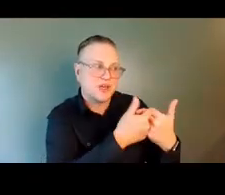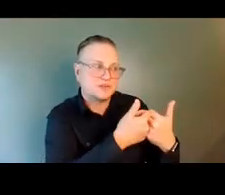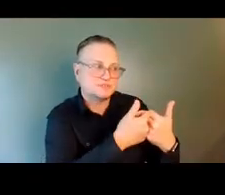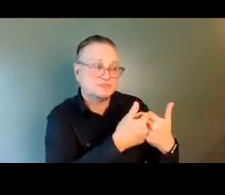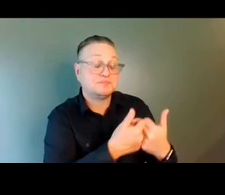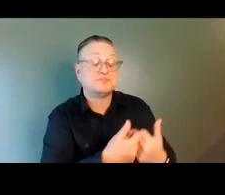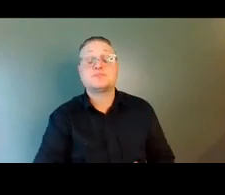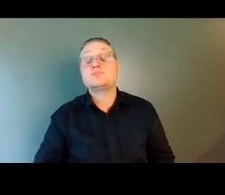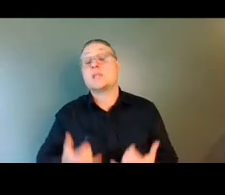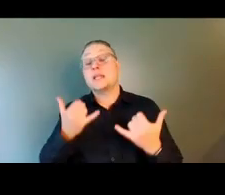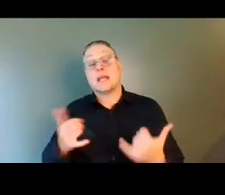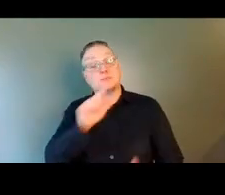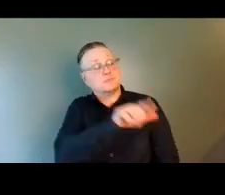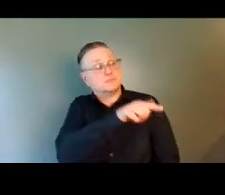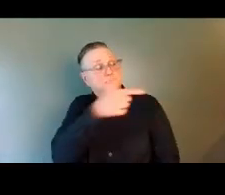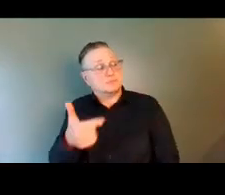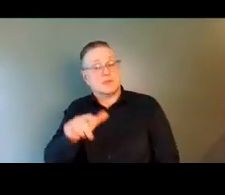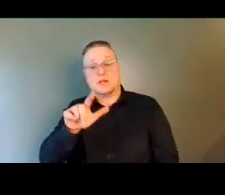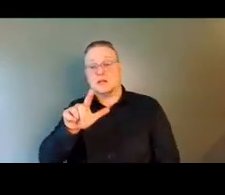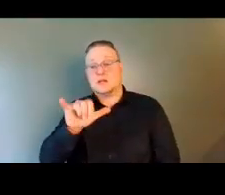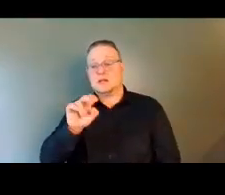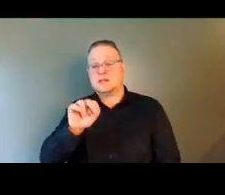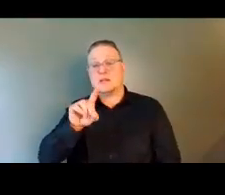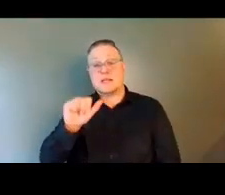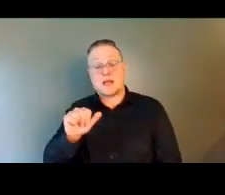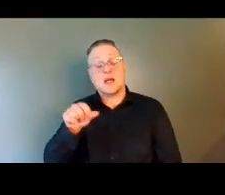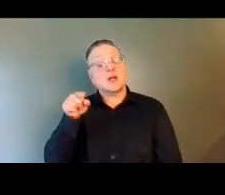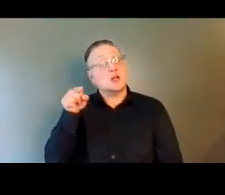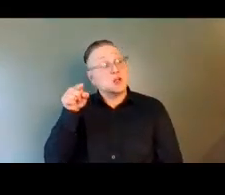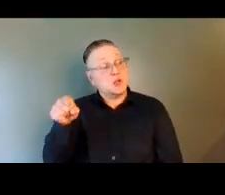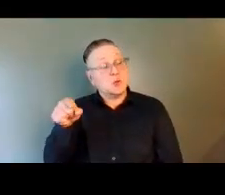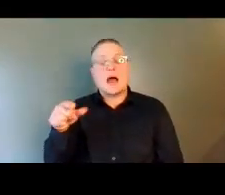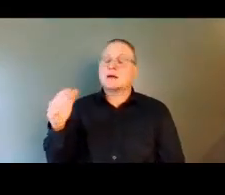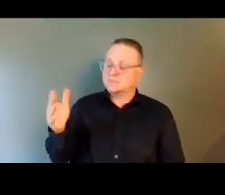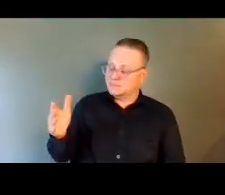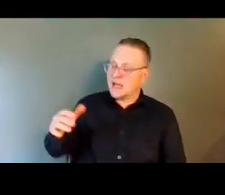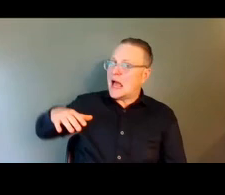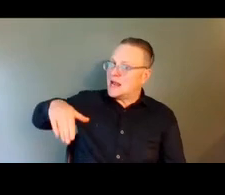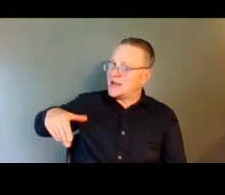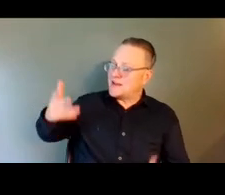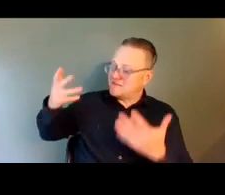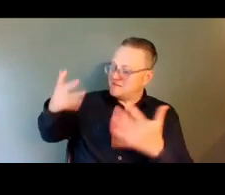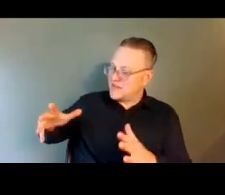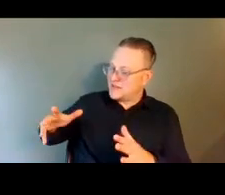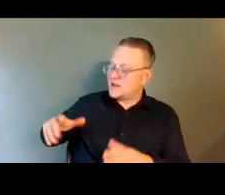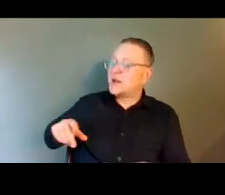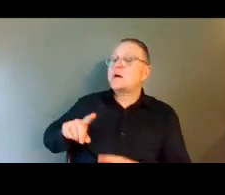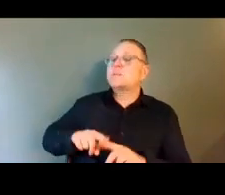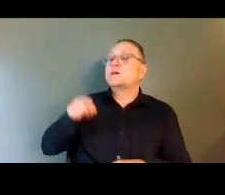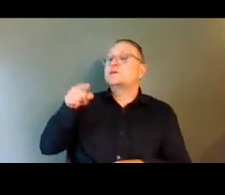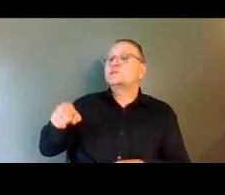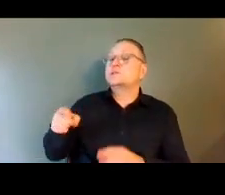then you can, not that you're done being an advocate, but you can help pass that torch to Andrea.